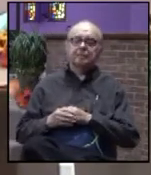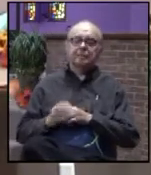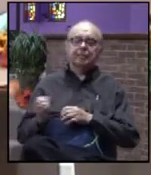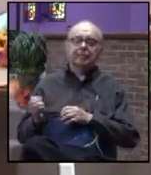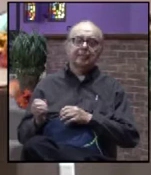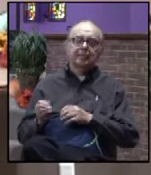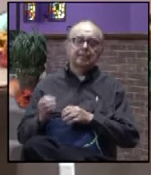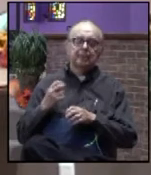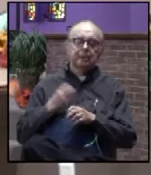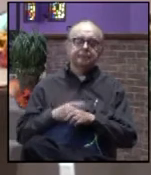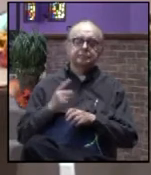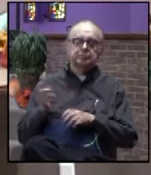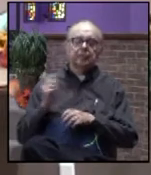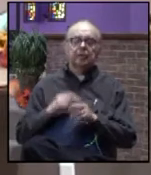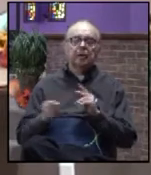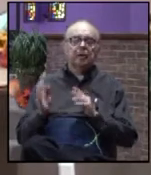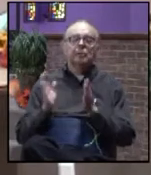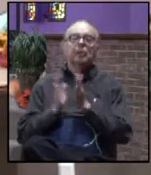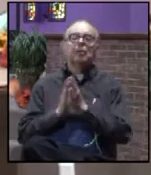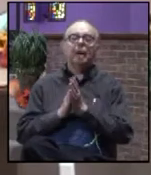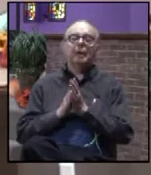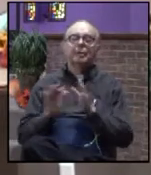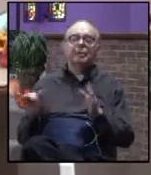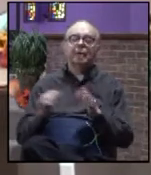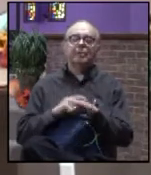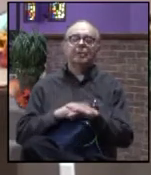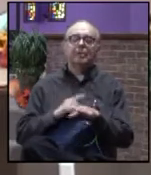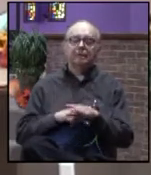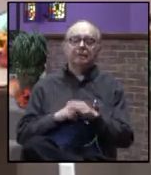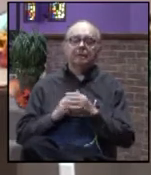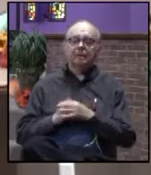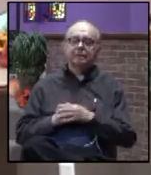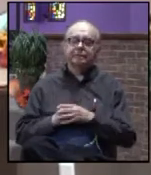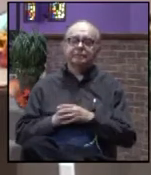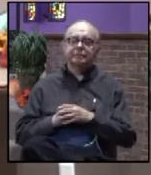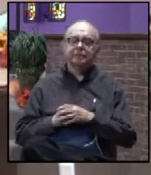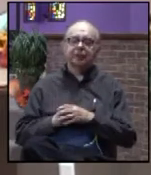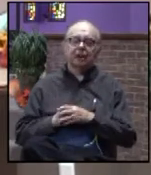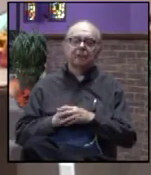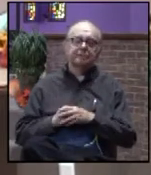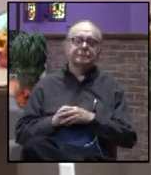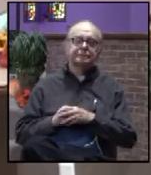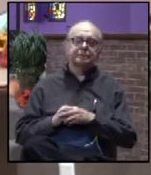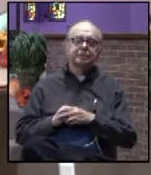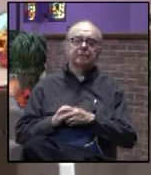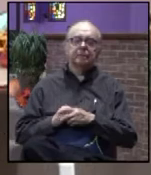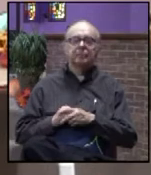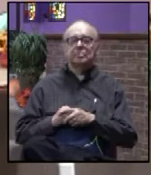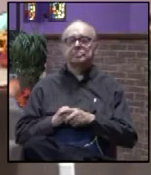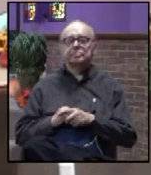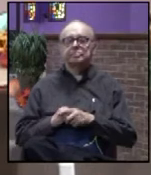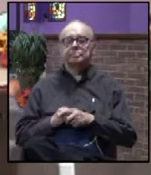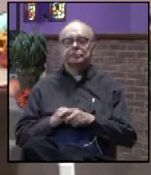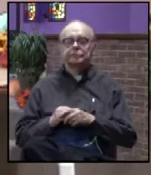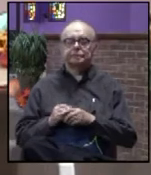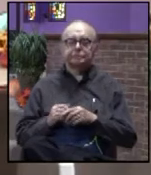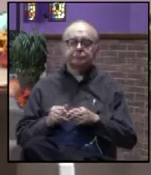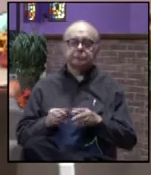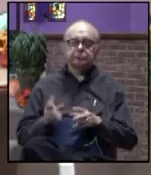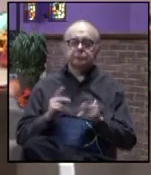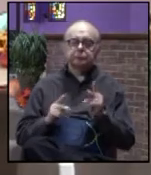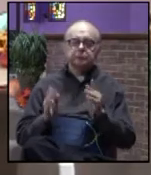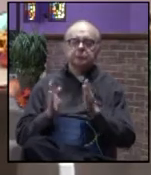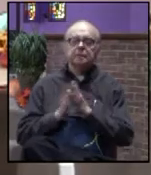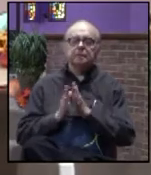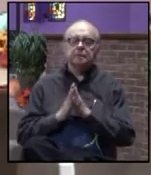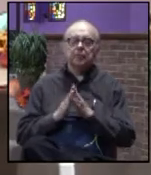And so it's hard for them to clap in rhythm. That's why we need more people with rhythm and letting them clap. That's